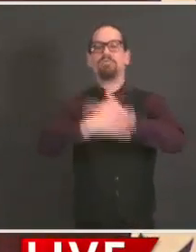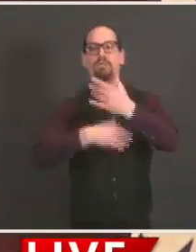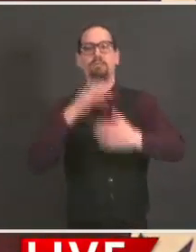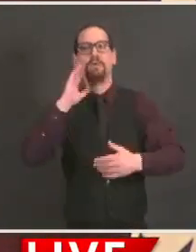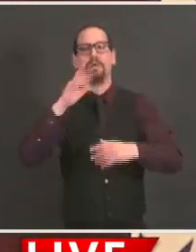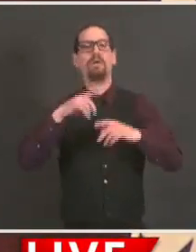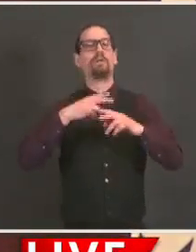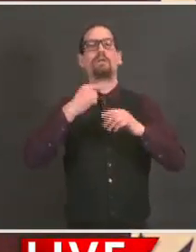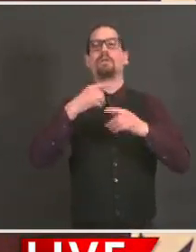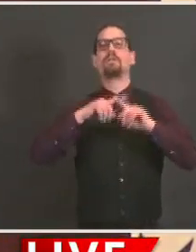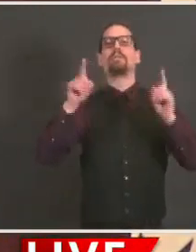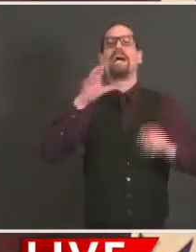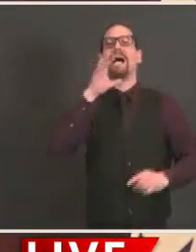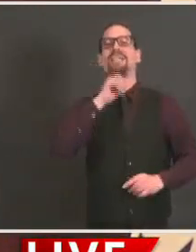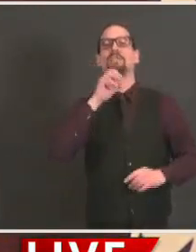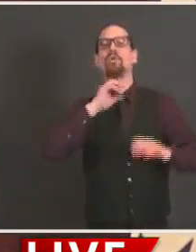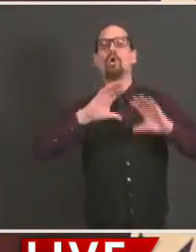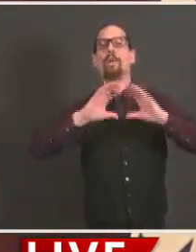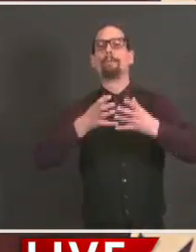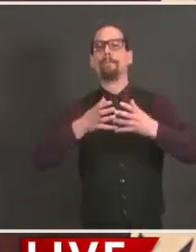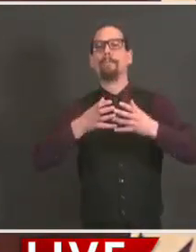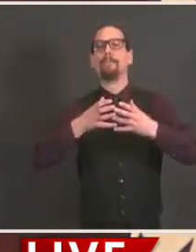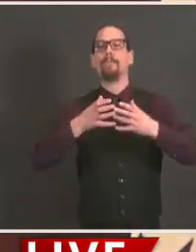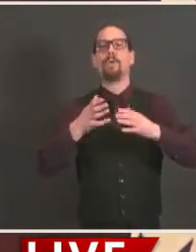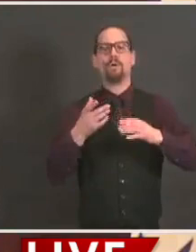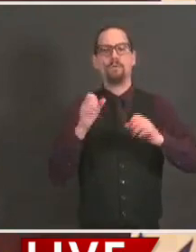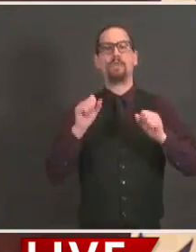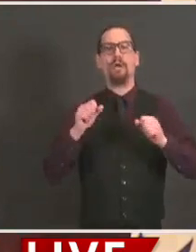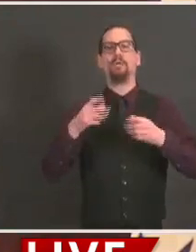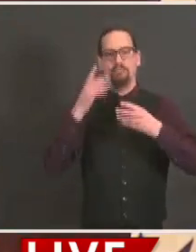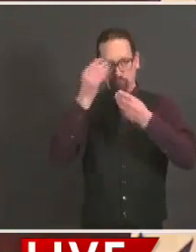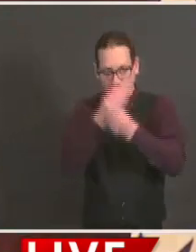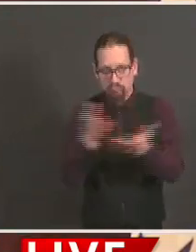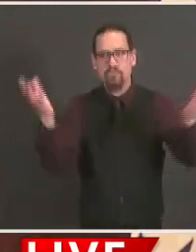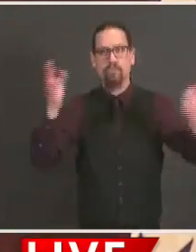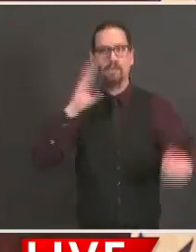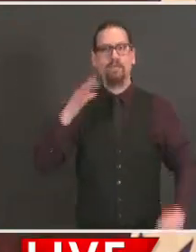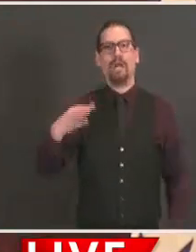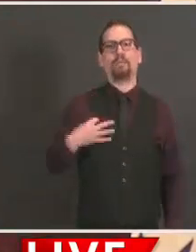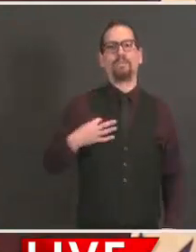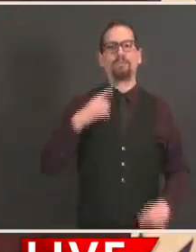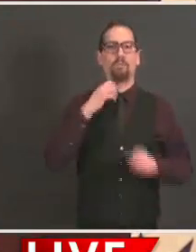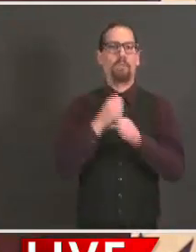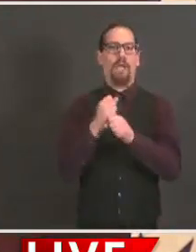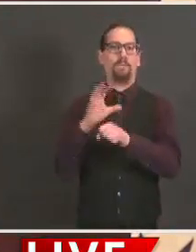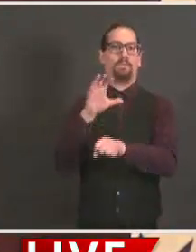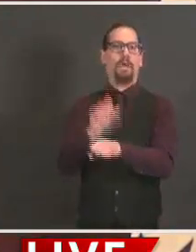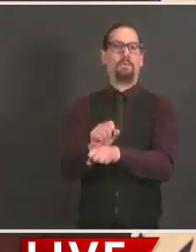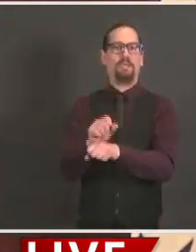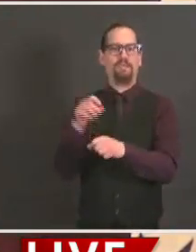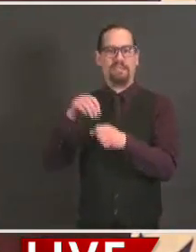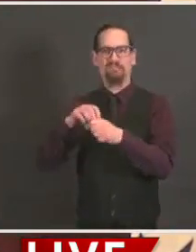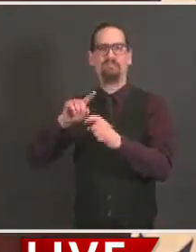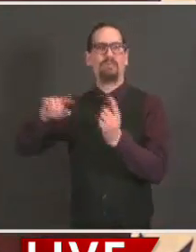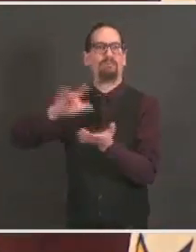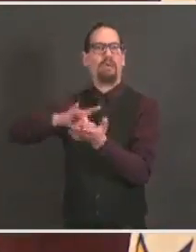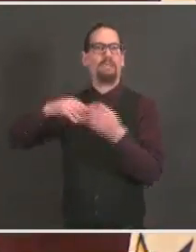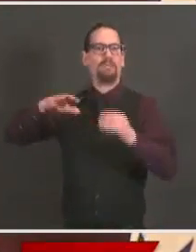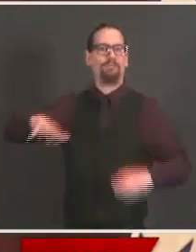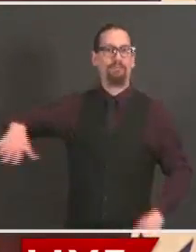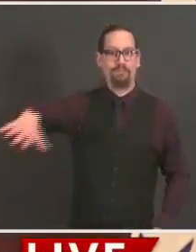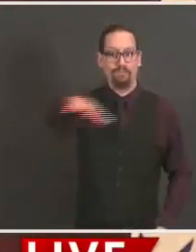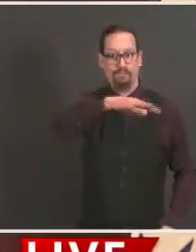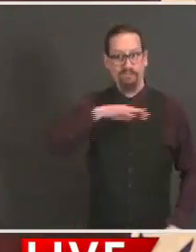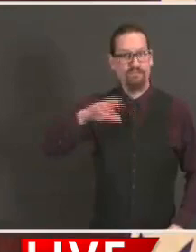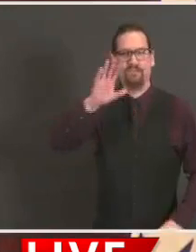same age groups will be eligible for appointments at pharmacies. A key is going to be, regardless of the